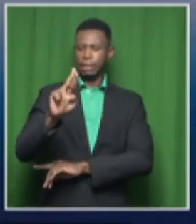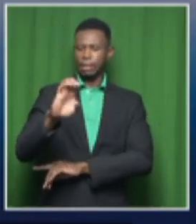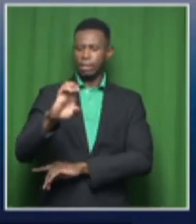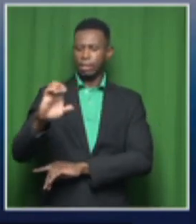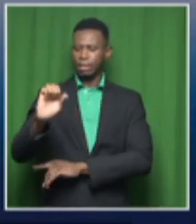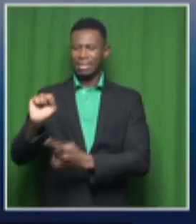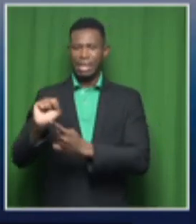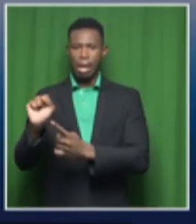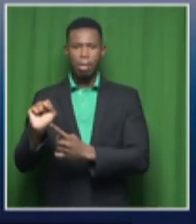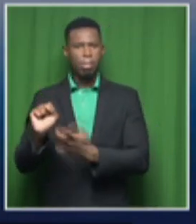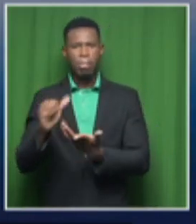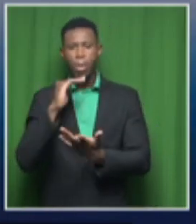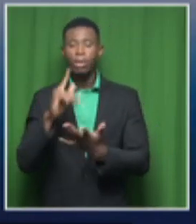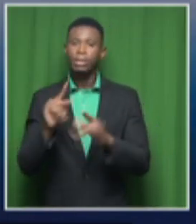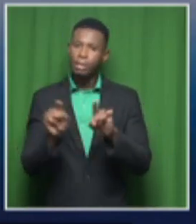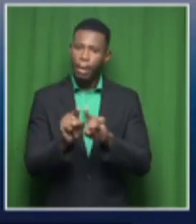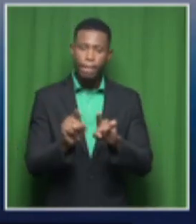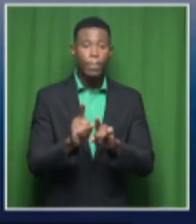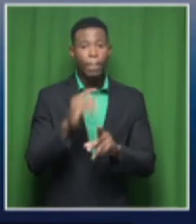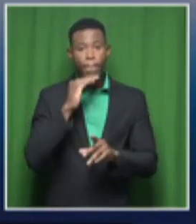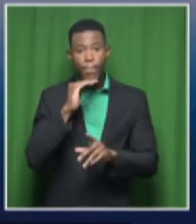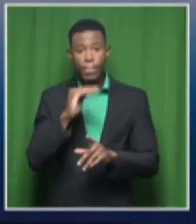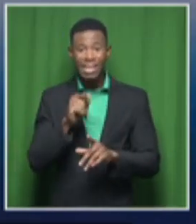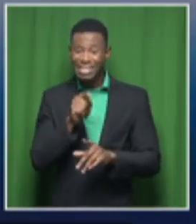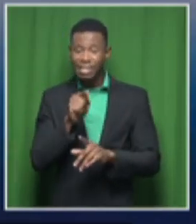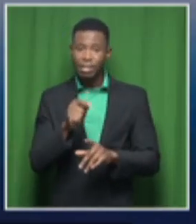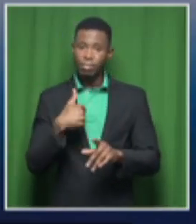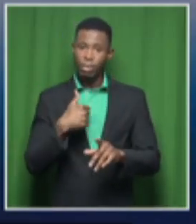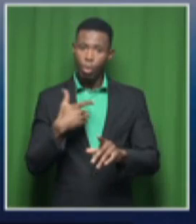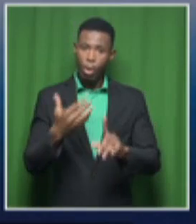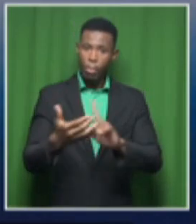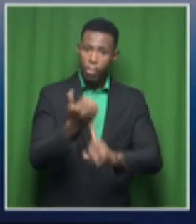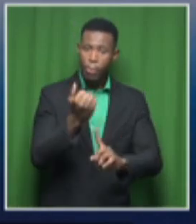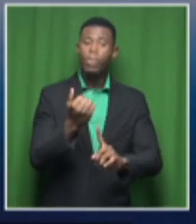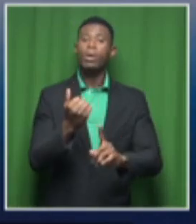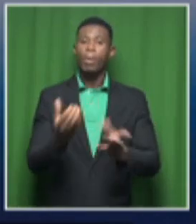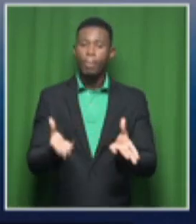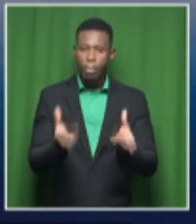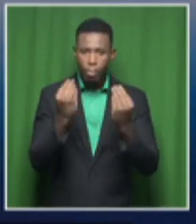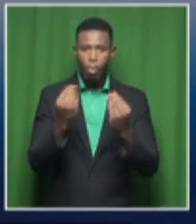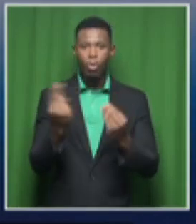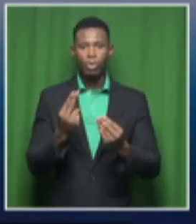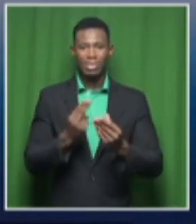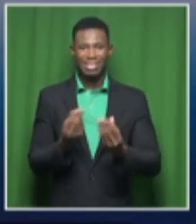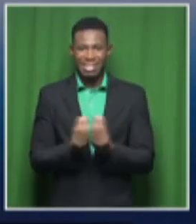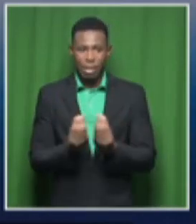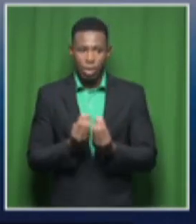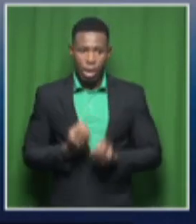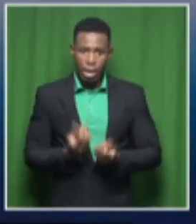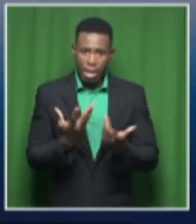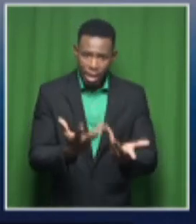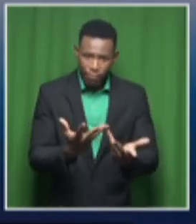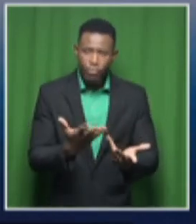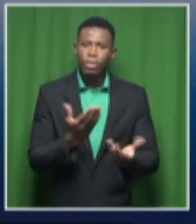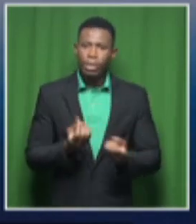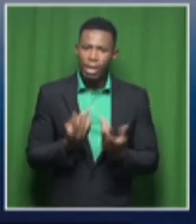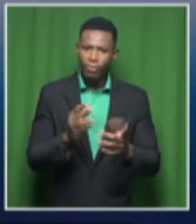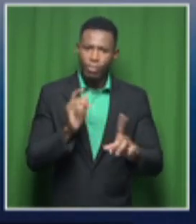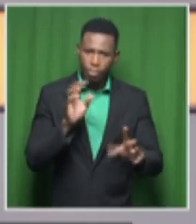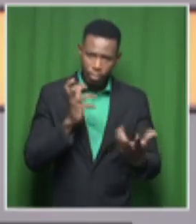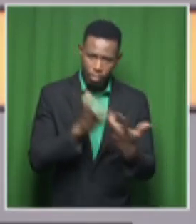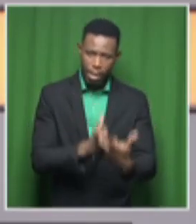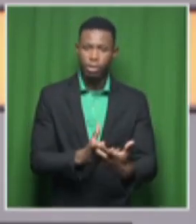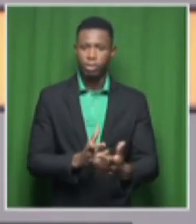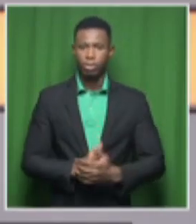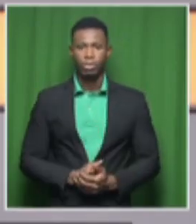I mean, it is all about becoming that which you want to become, giving all that which you want to give, and being all that you want to be. Mm-hmm. Now, Richard, do